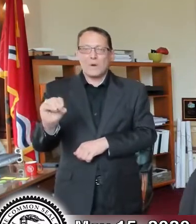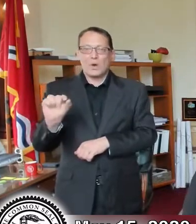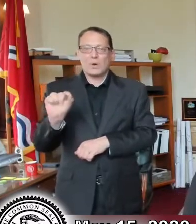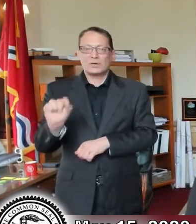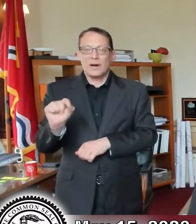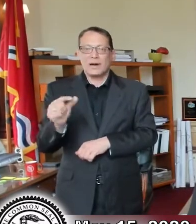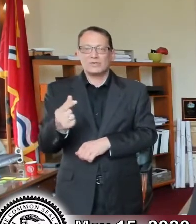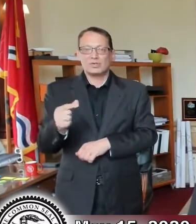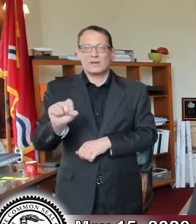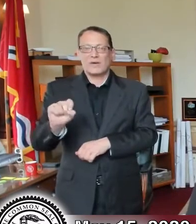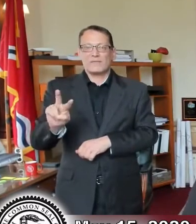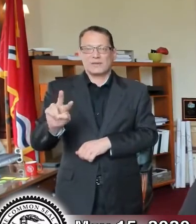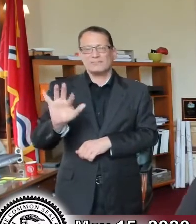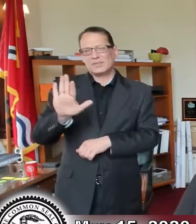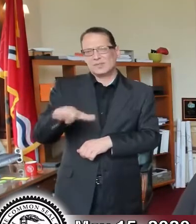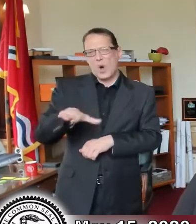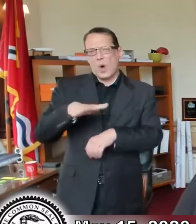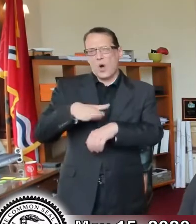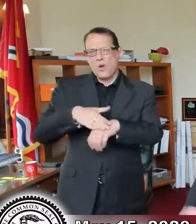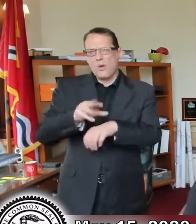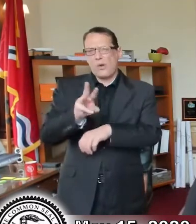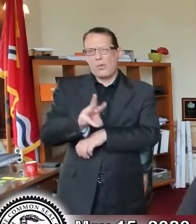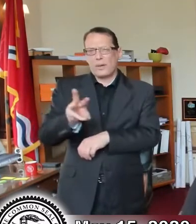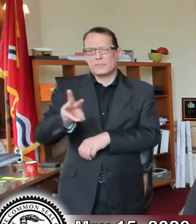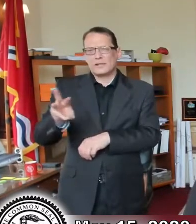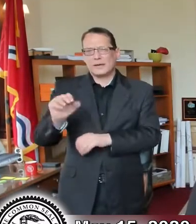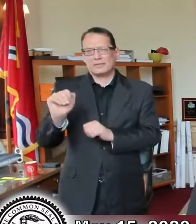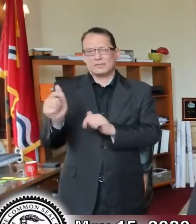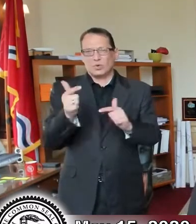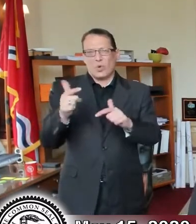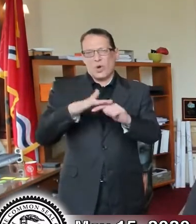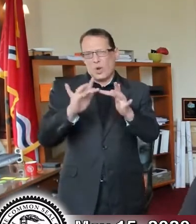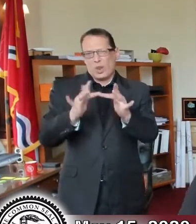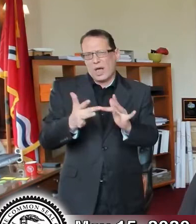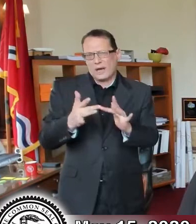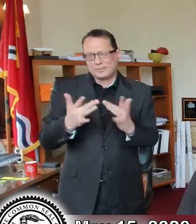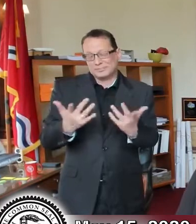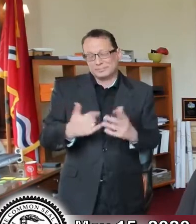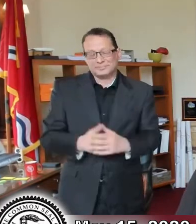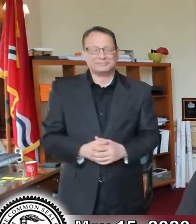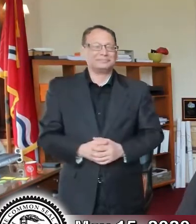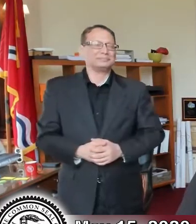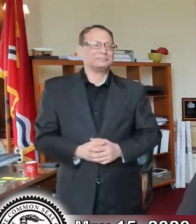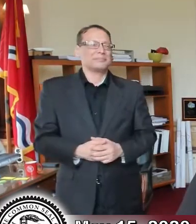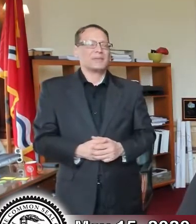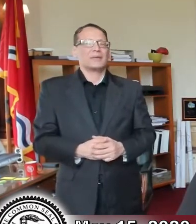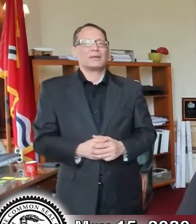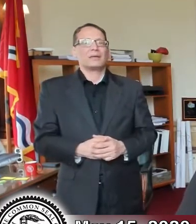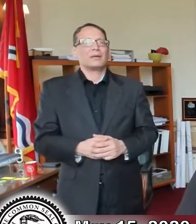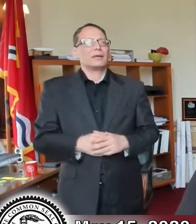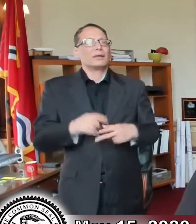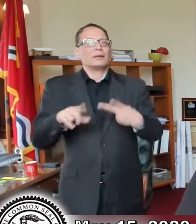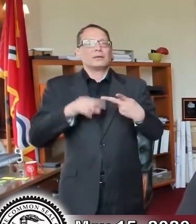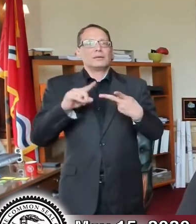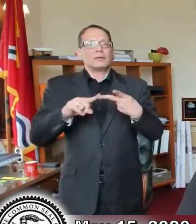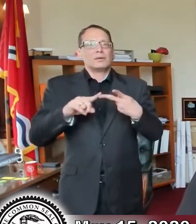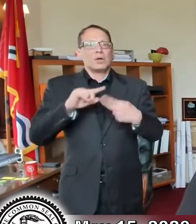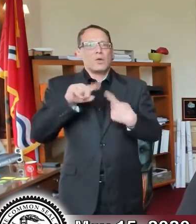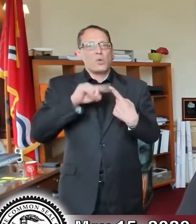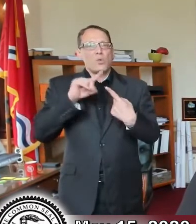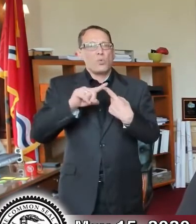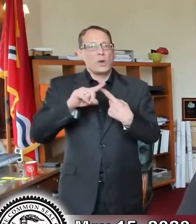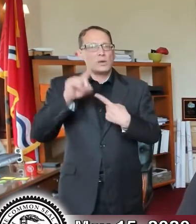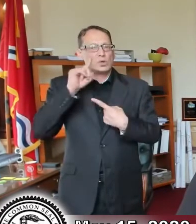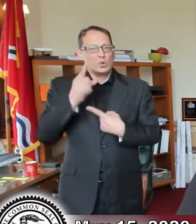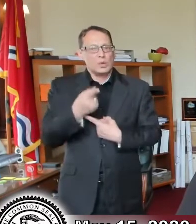stlouis-mo.gov. By the way, that's on our website. I know you all are online because you're watching this online. And then the follow-up question to that is, when do you envision gyms